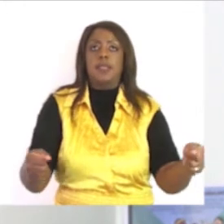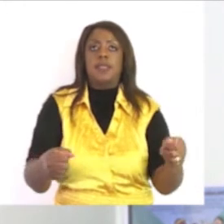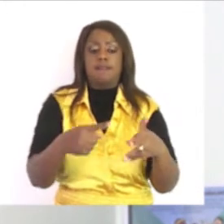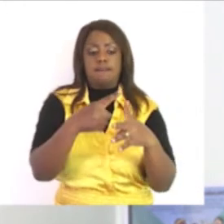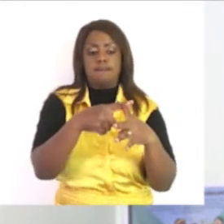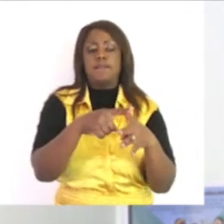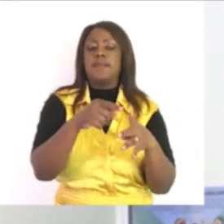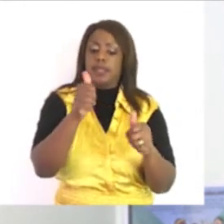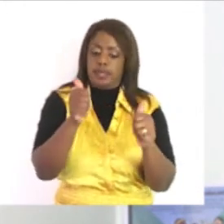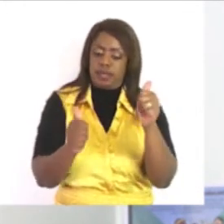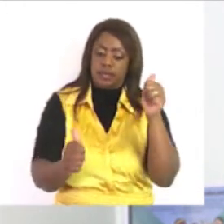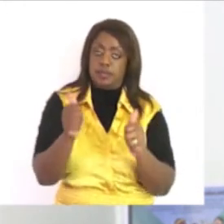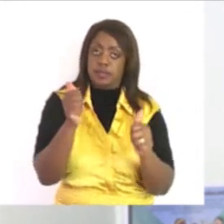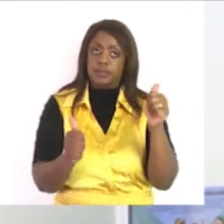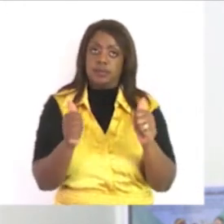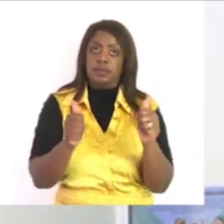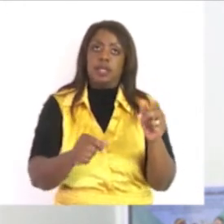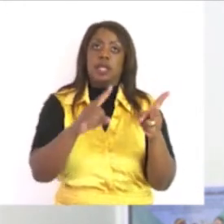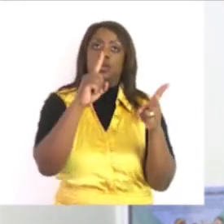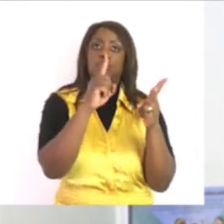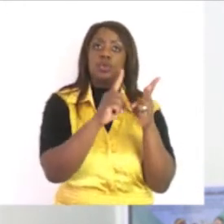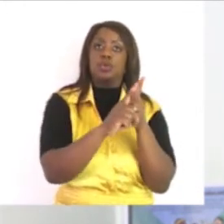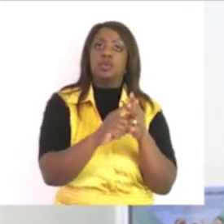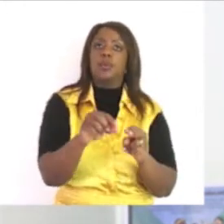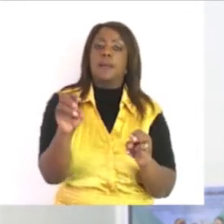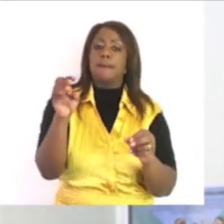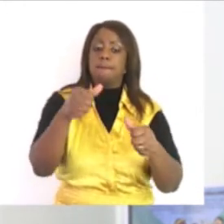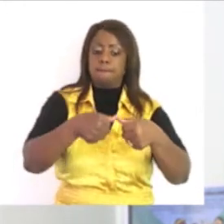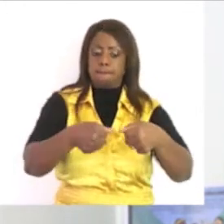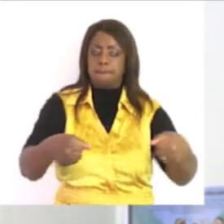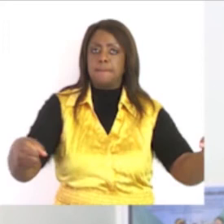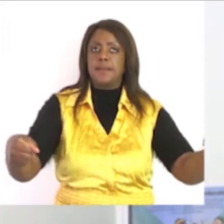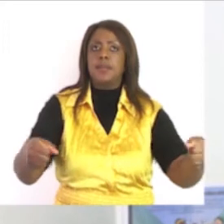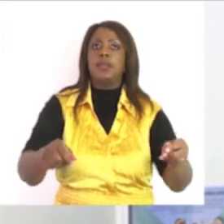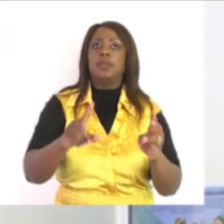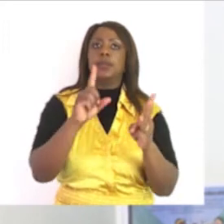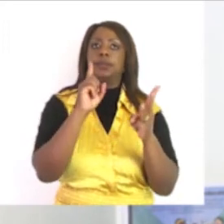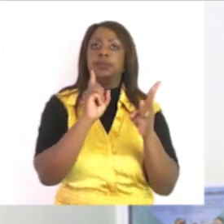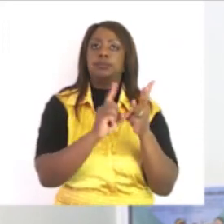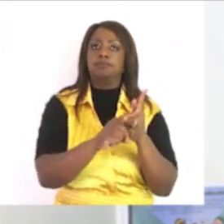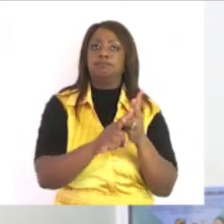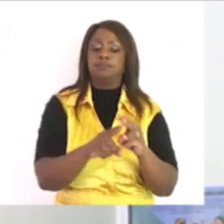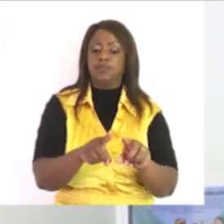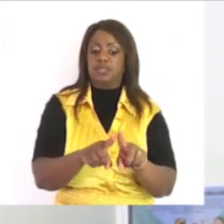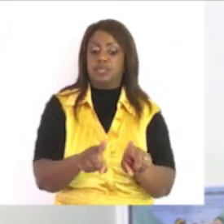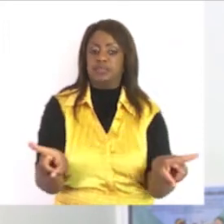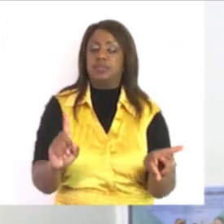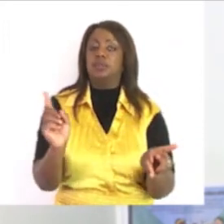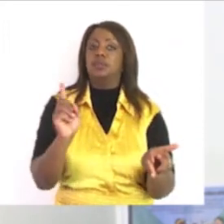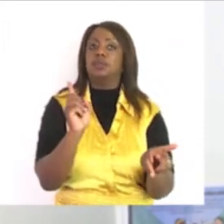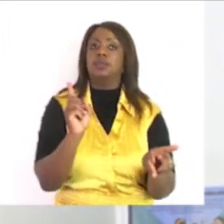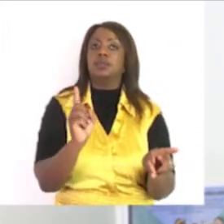terms that we need to stick on or we need to know today. So the estimation is the first thing we have to do. You have